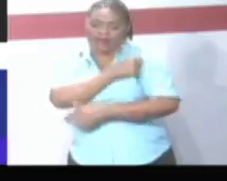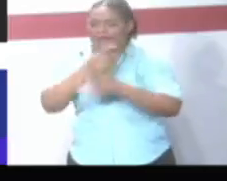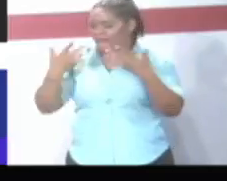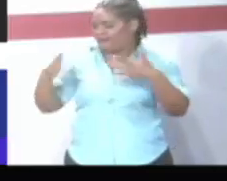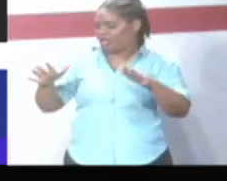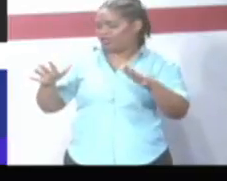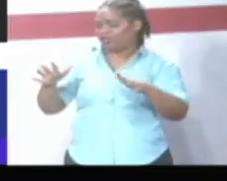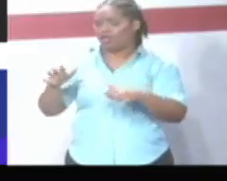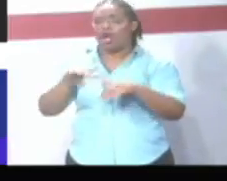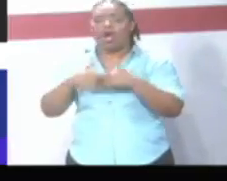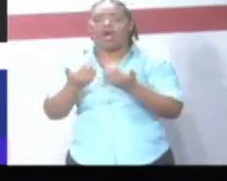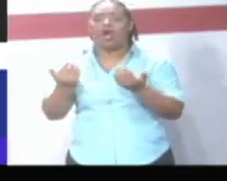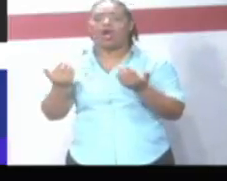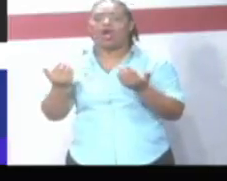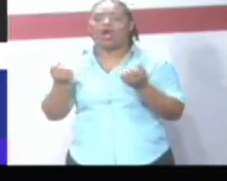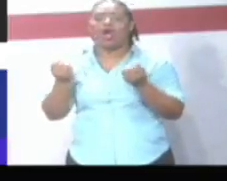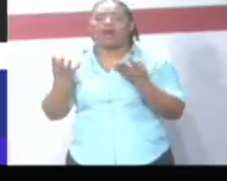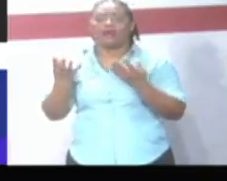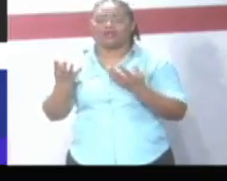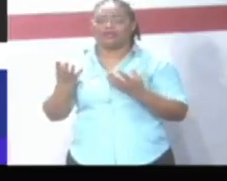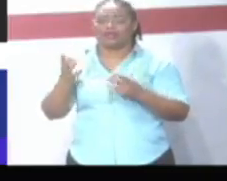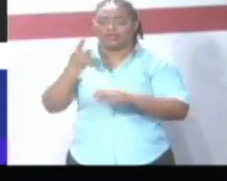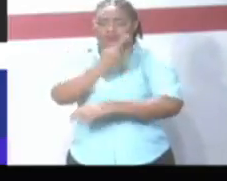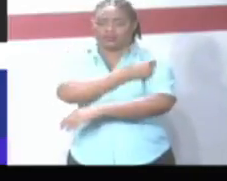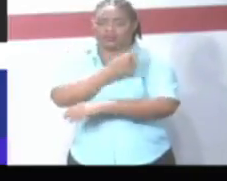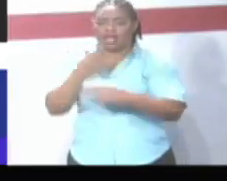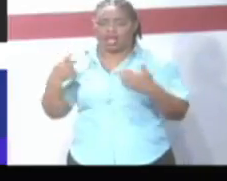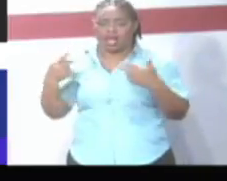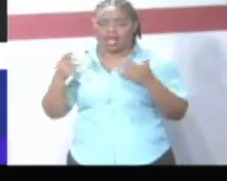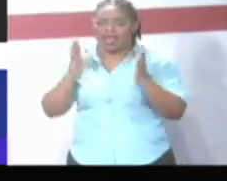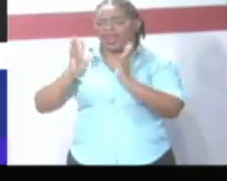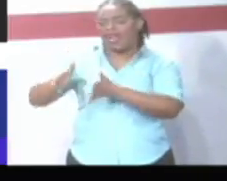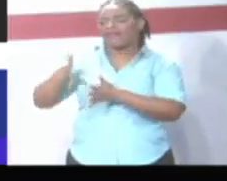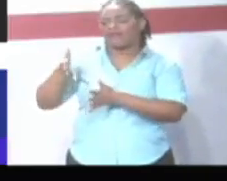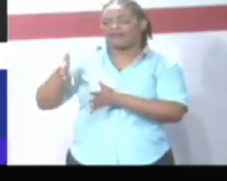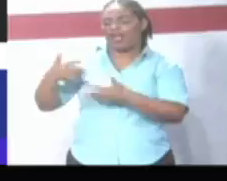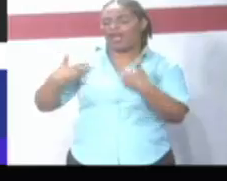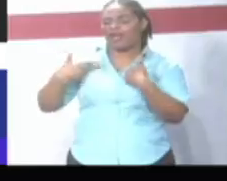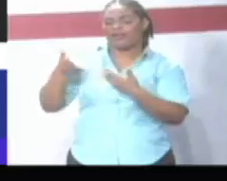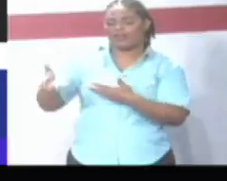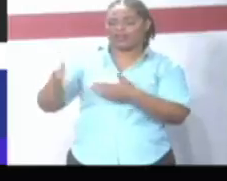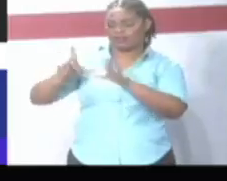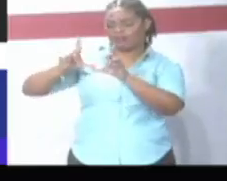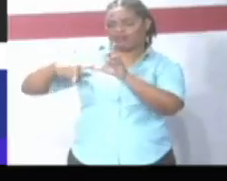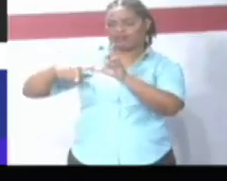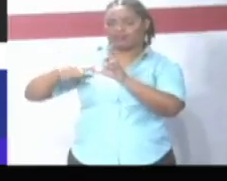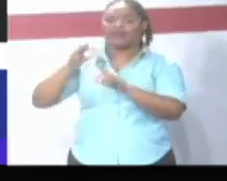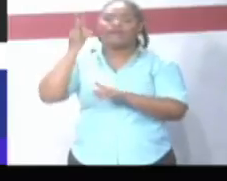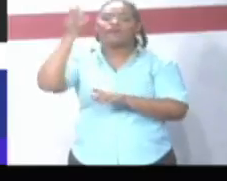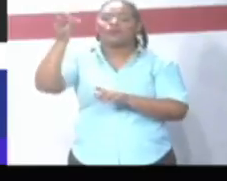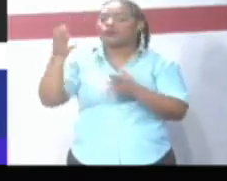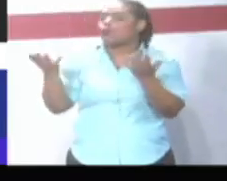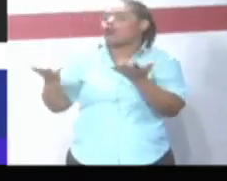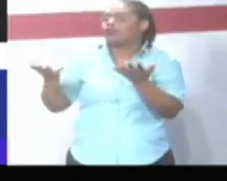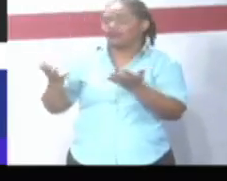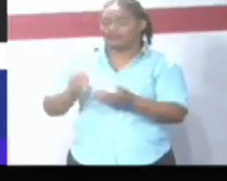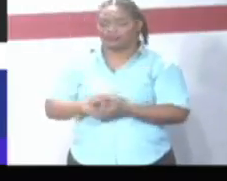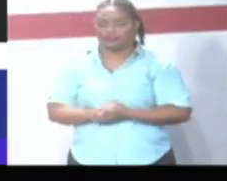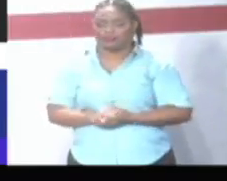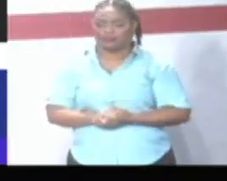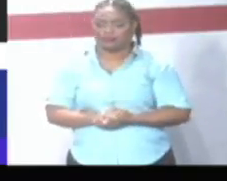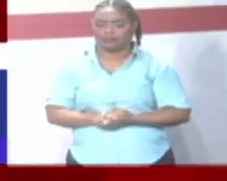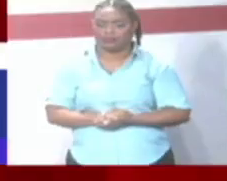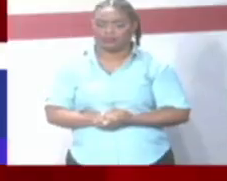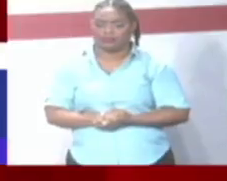to be left over, and what will be the future for those expiring shots? Thank you. Thank you. So as we indicated